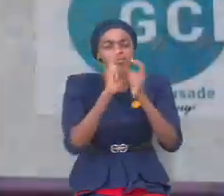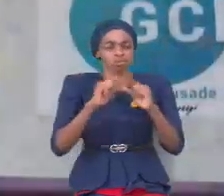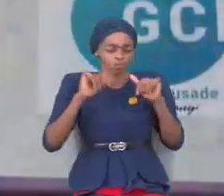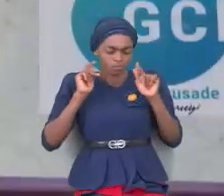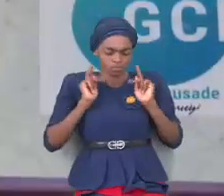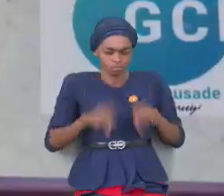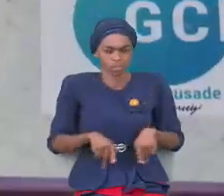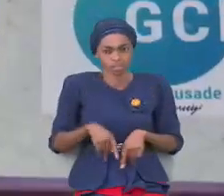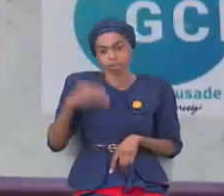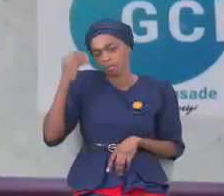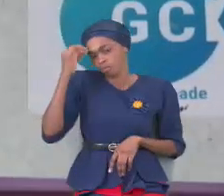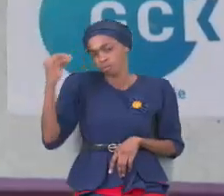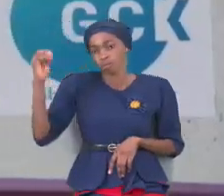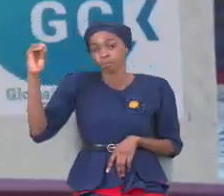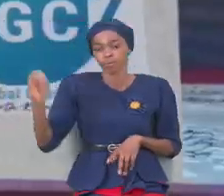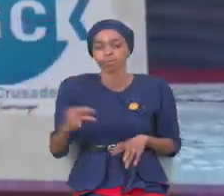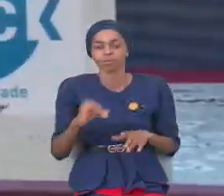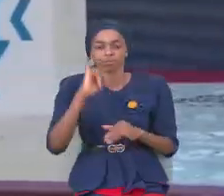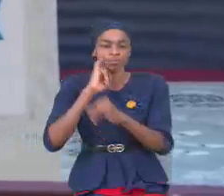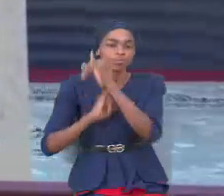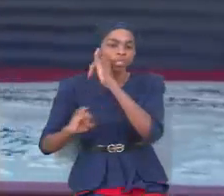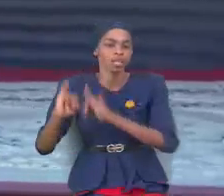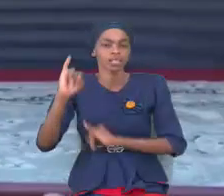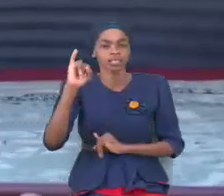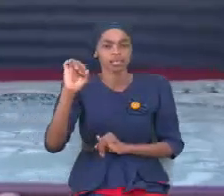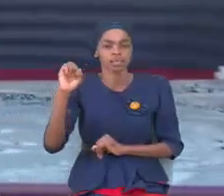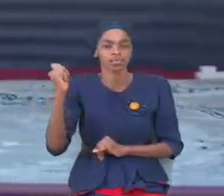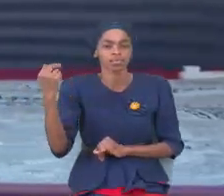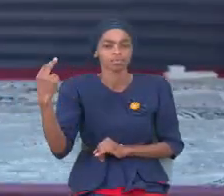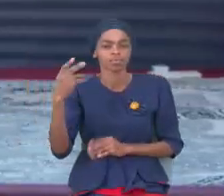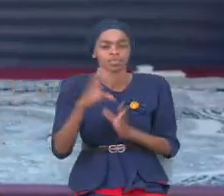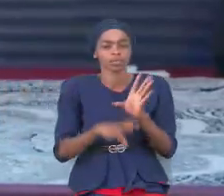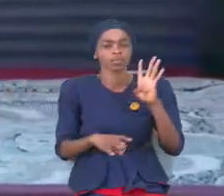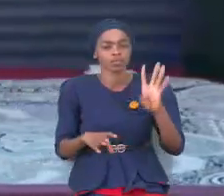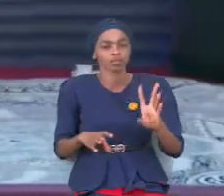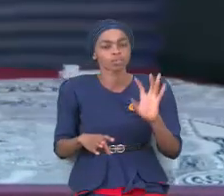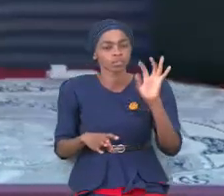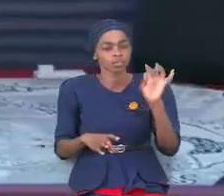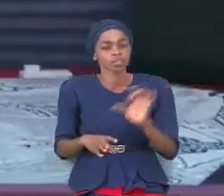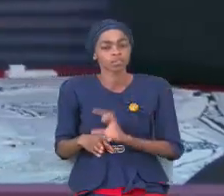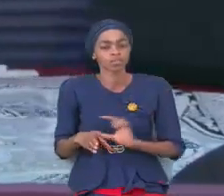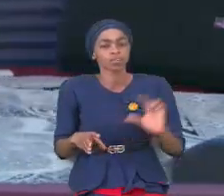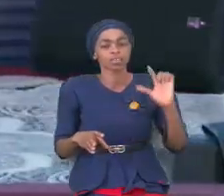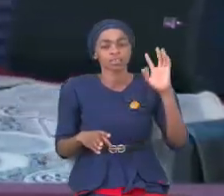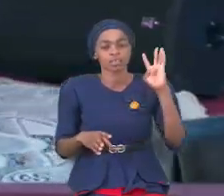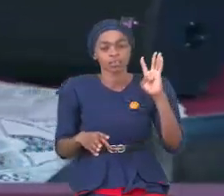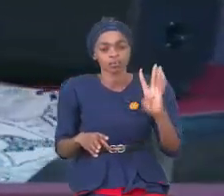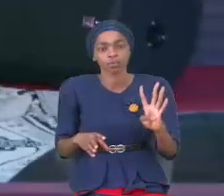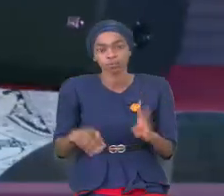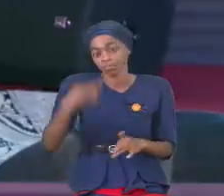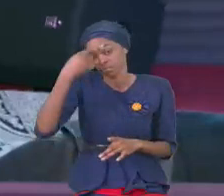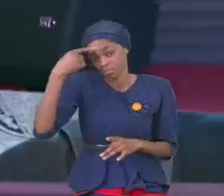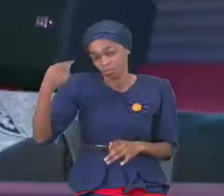private opinion. In Isaiah chapter 48, we're looking at verse 4. It says, because I